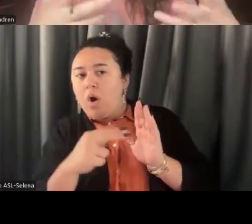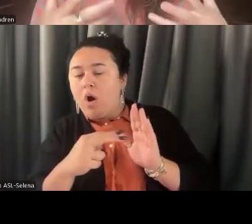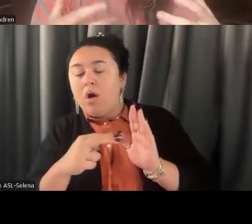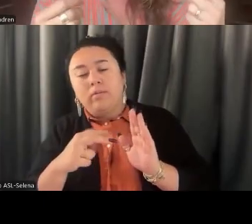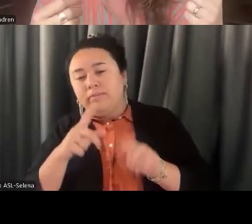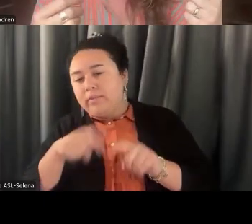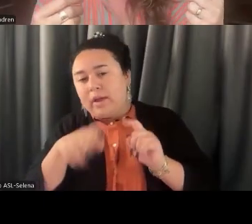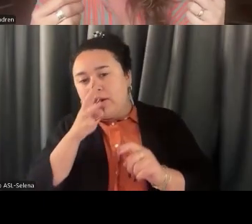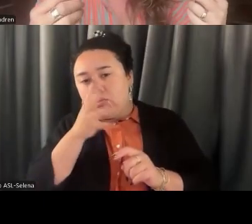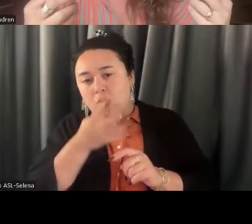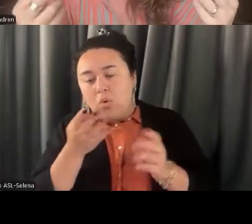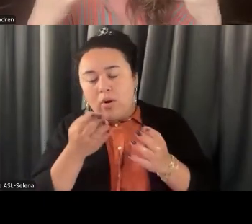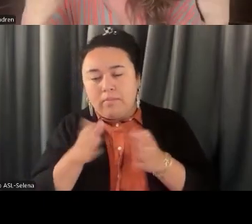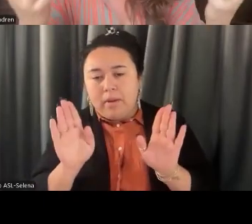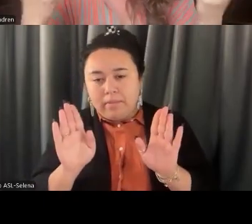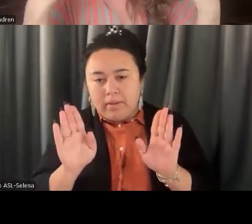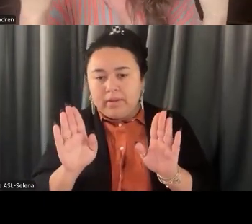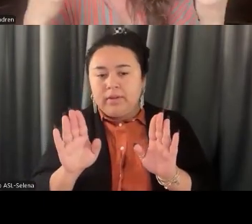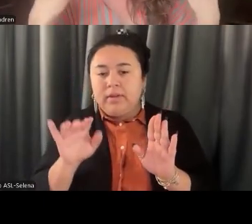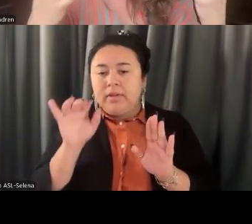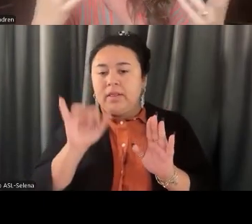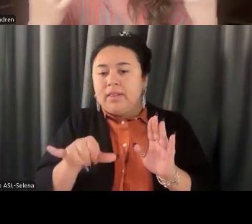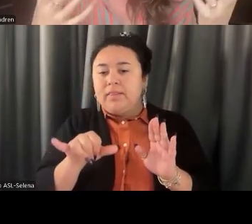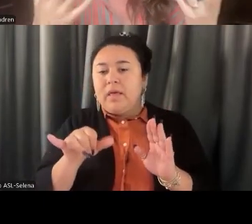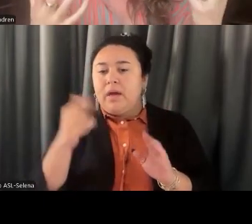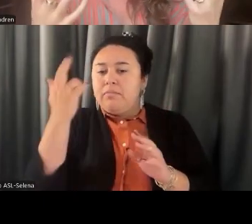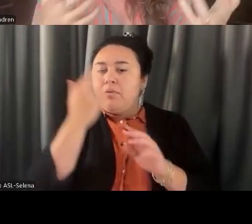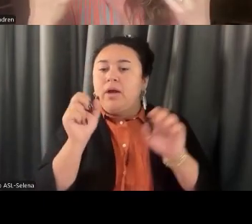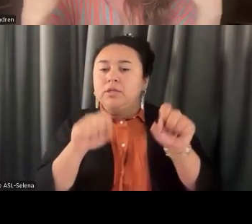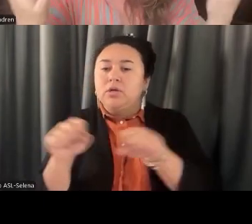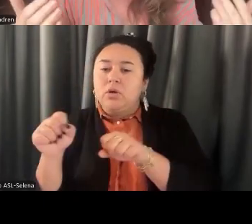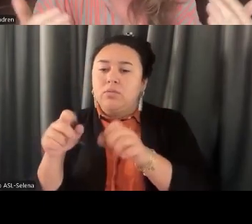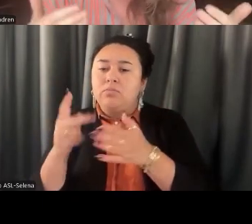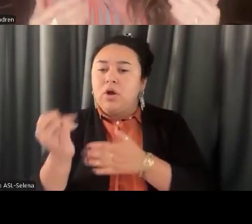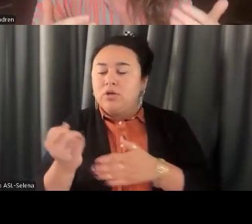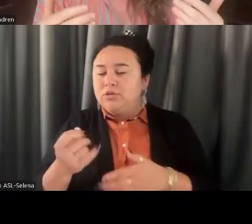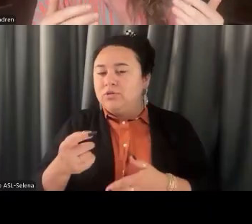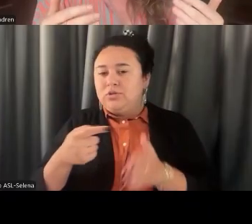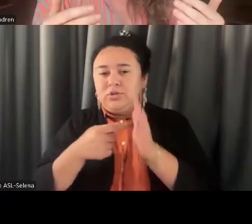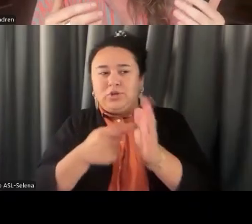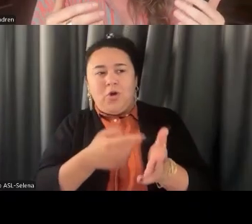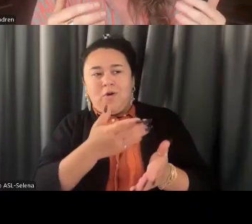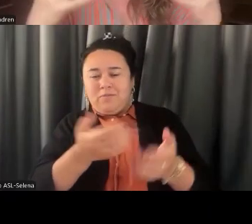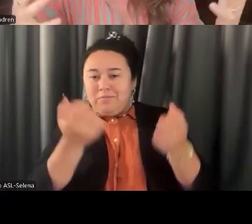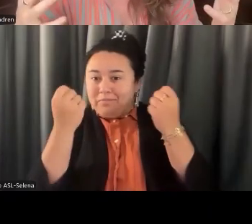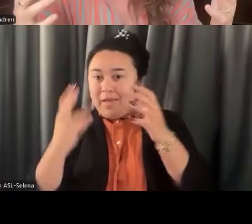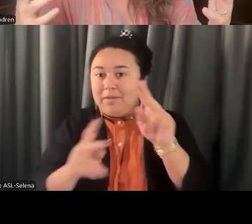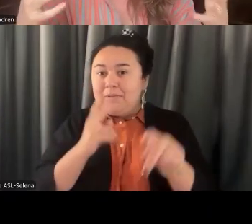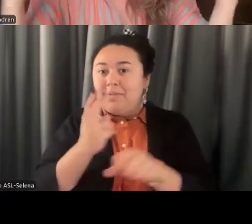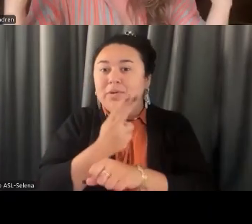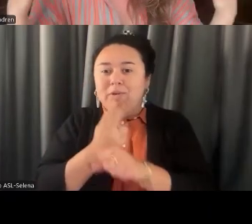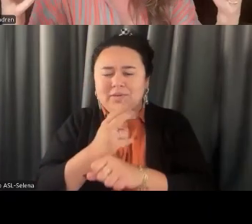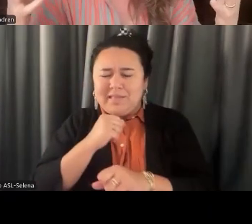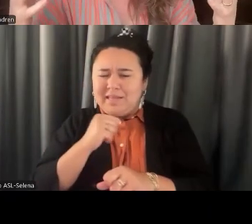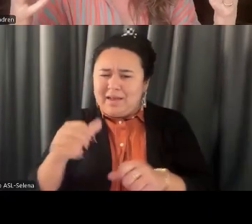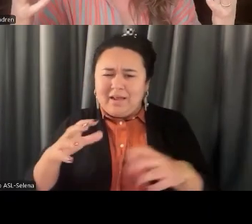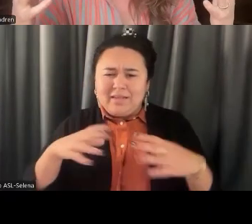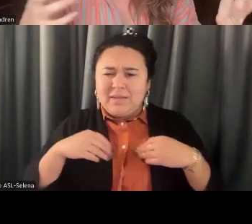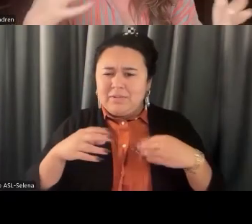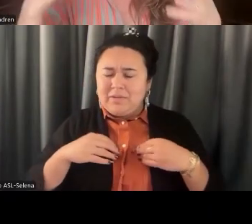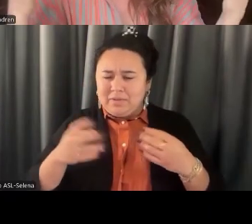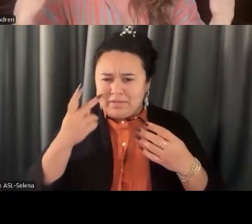of a practical object also has this way of being in your face about the unacceptability, of course, at